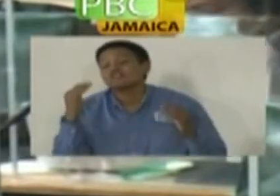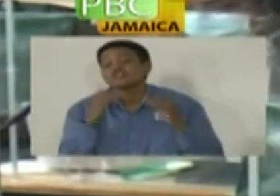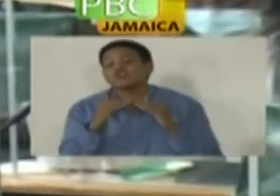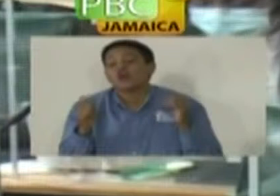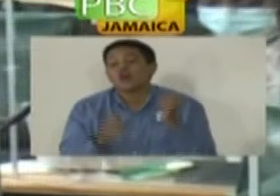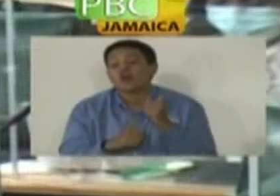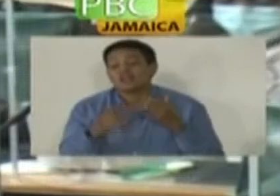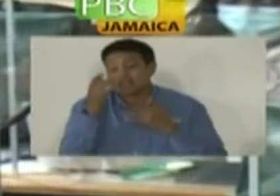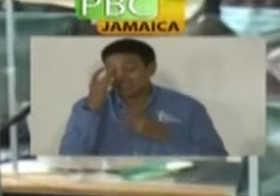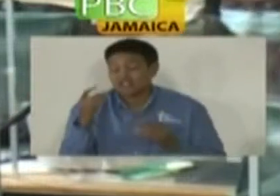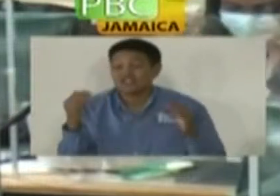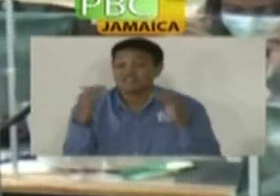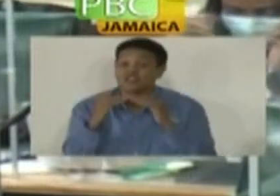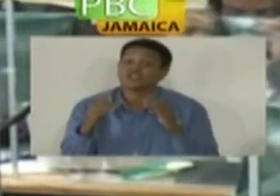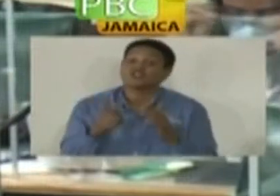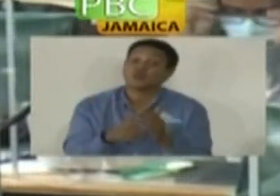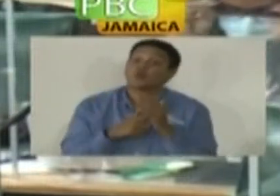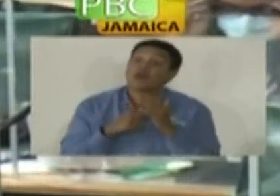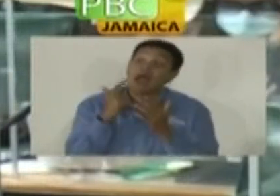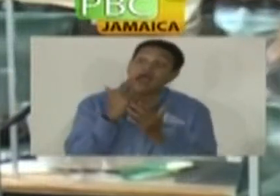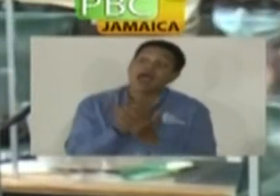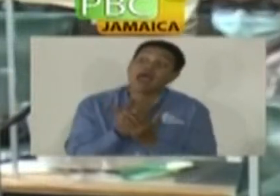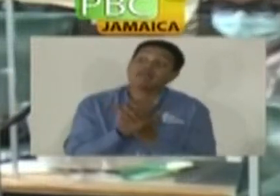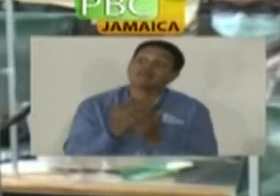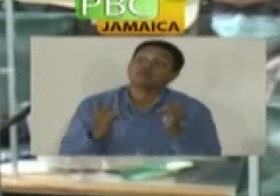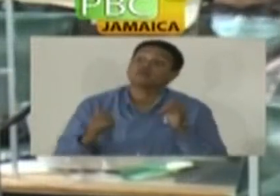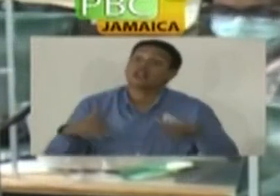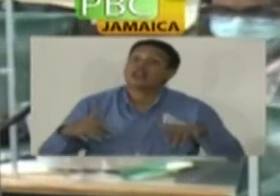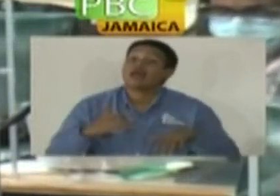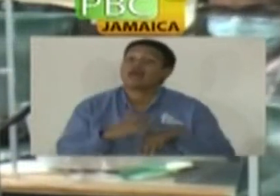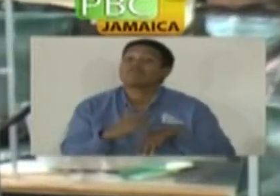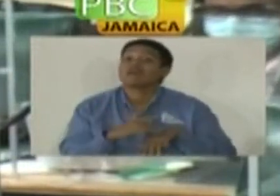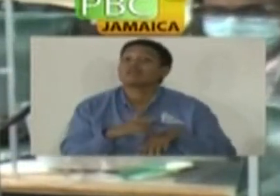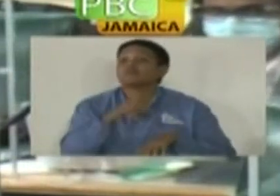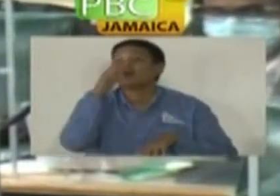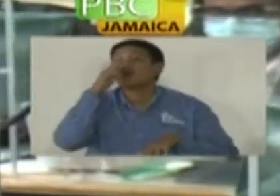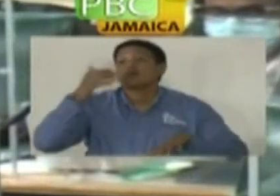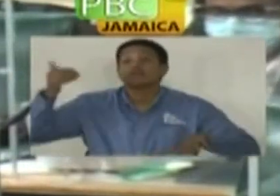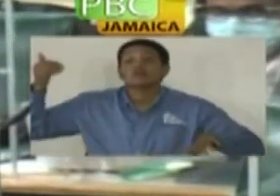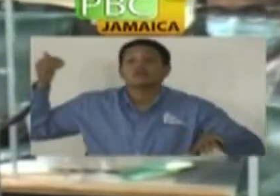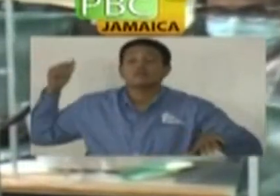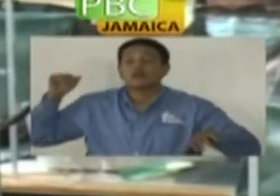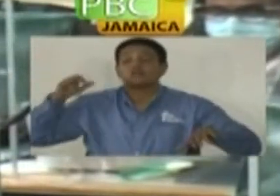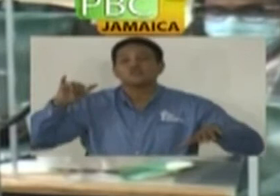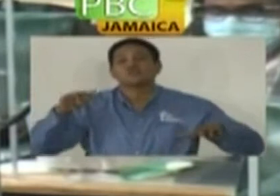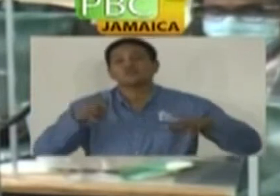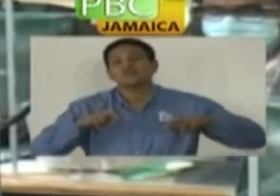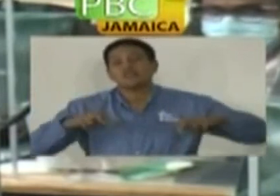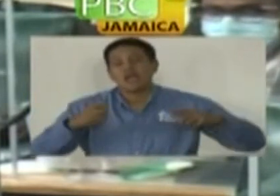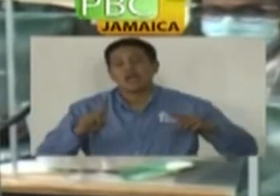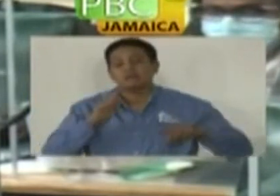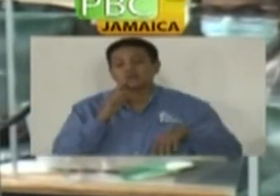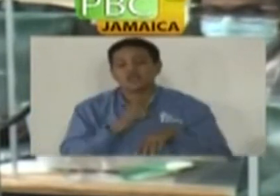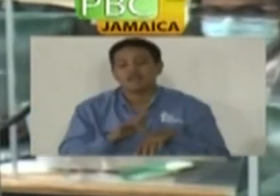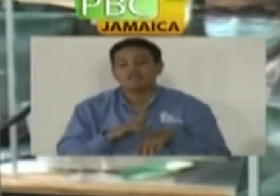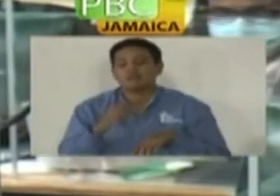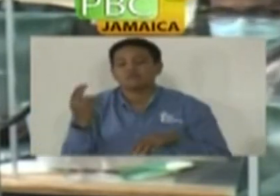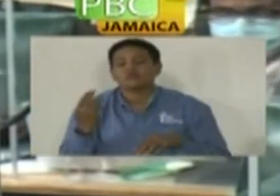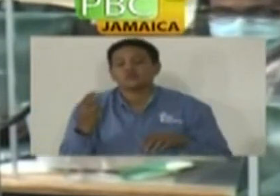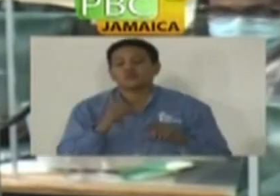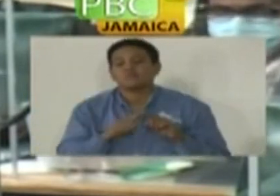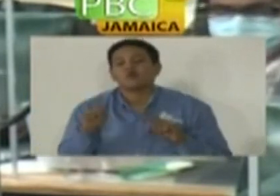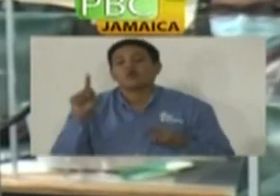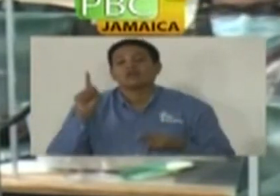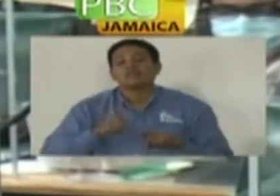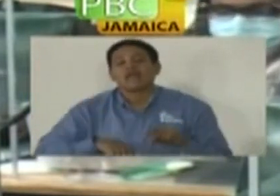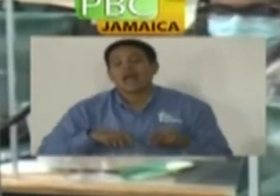justice requirement, evidence which was not available to be heard by the jury, so available to be used but could